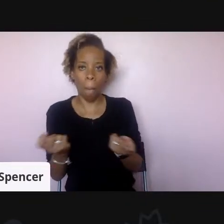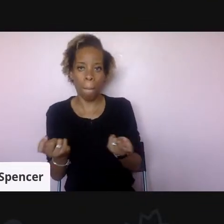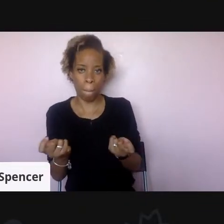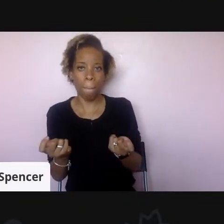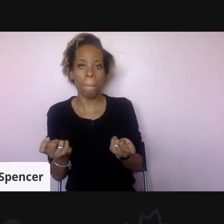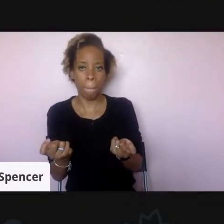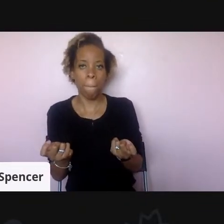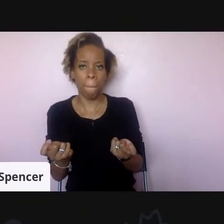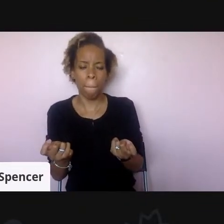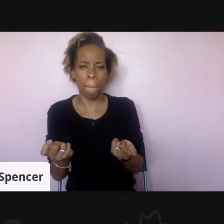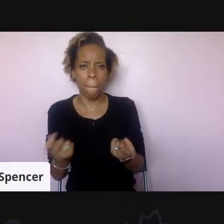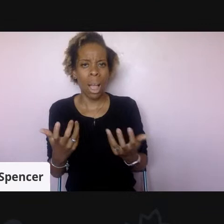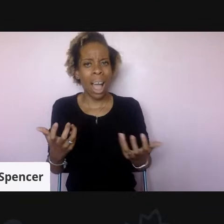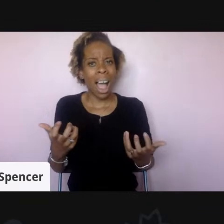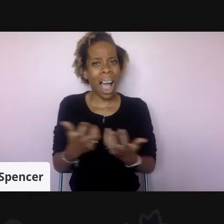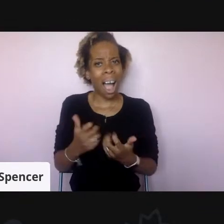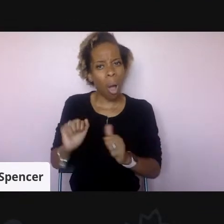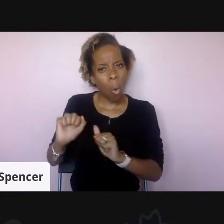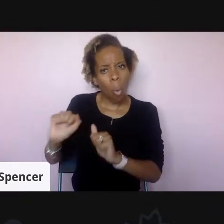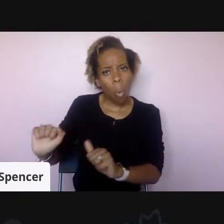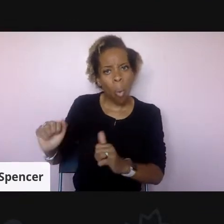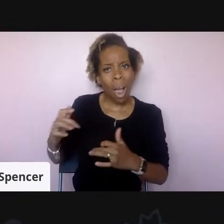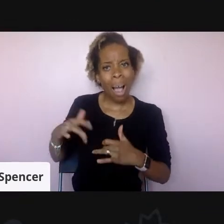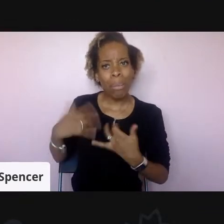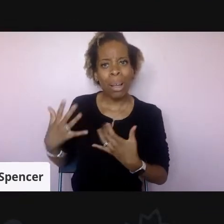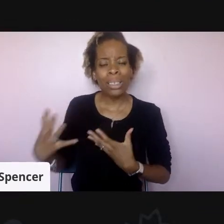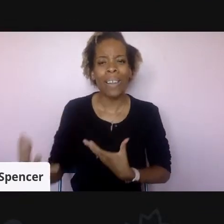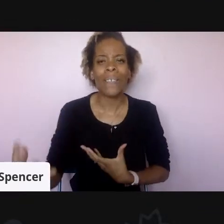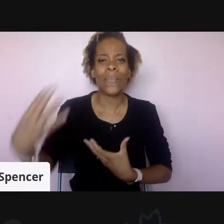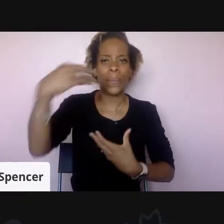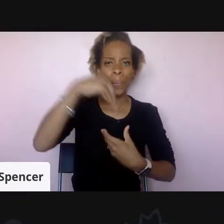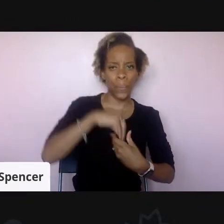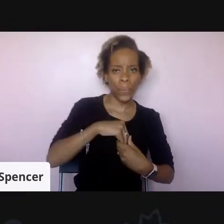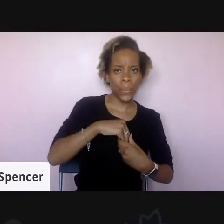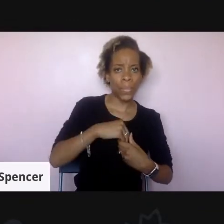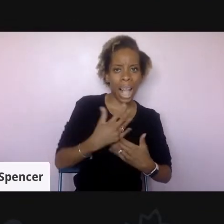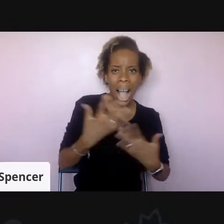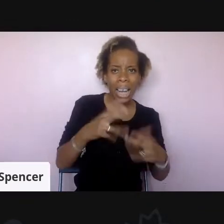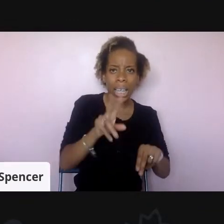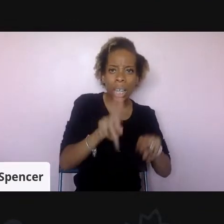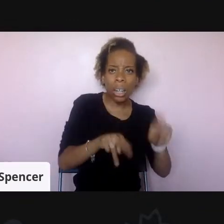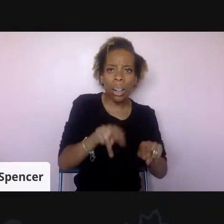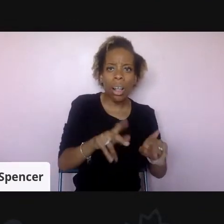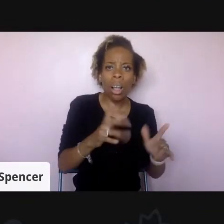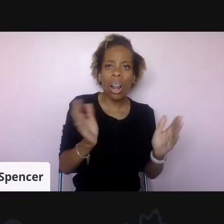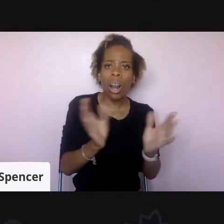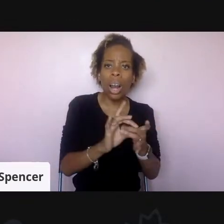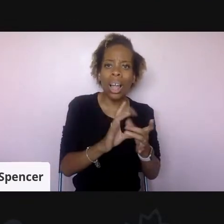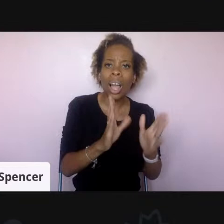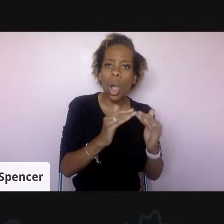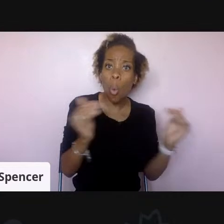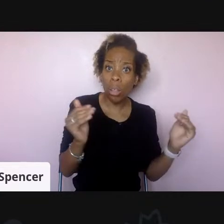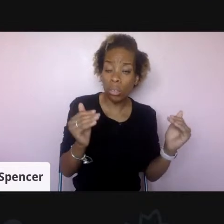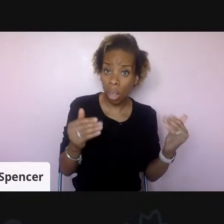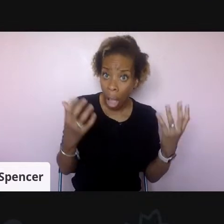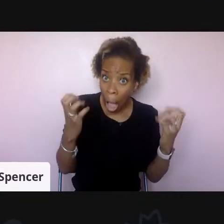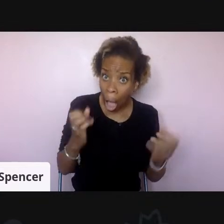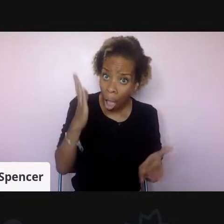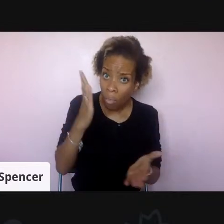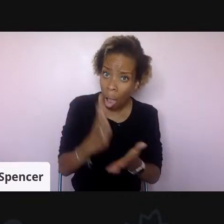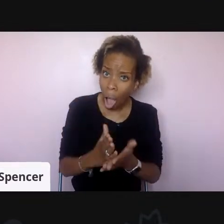How are these perspectives brought into any assessment of equality impact? Is there meaningful